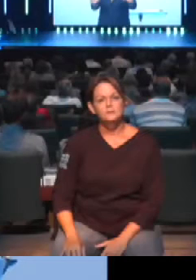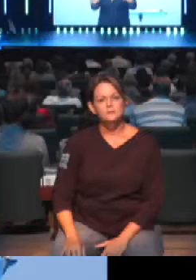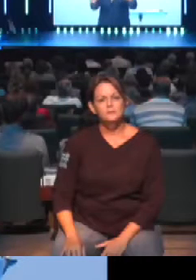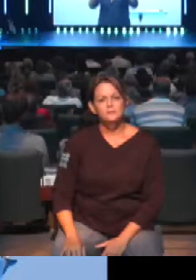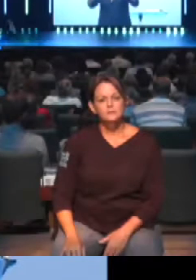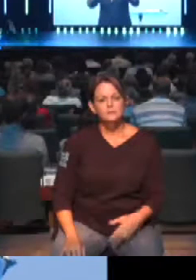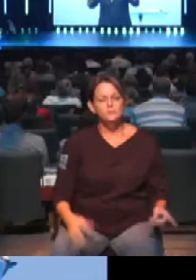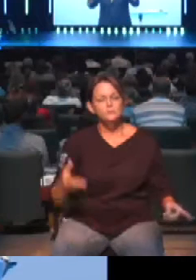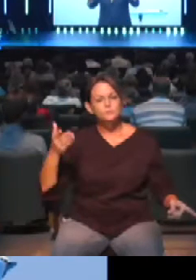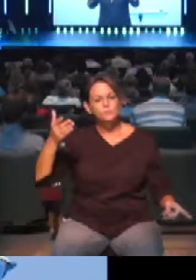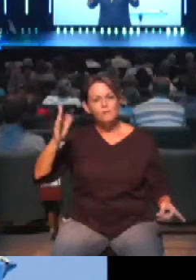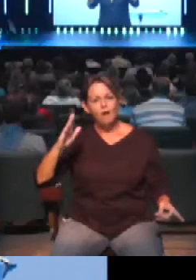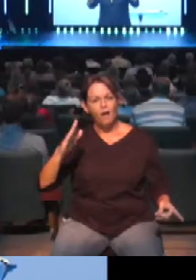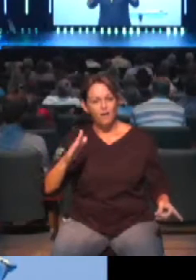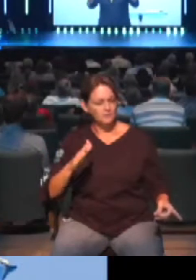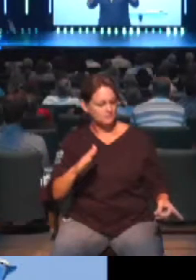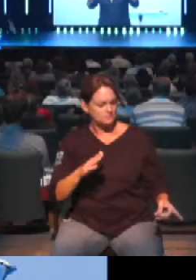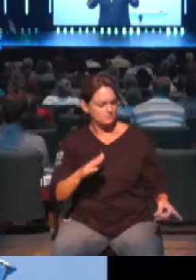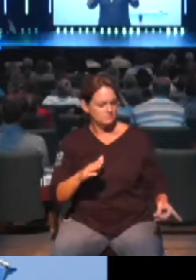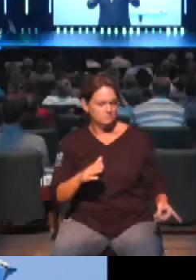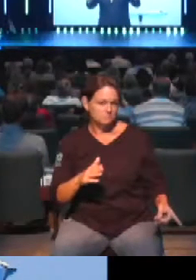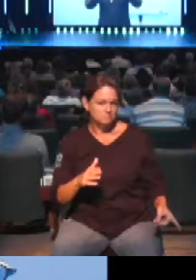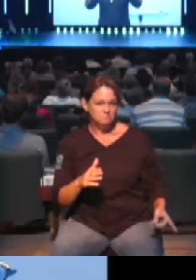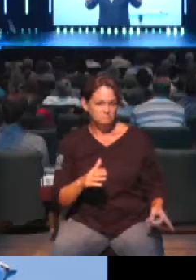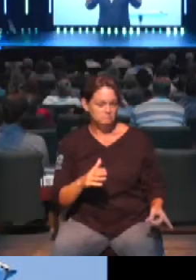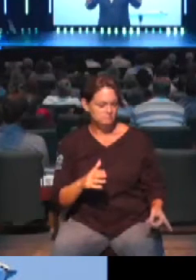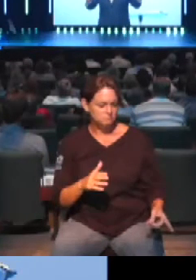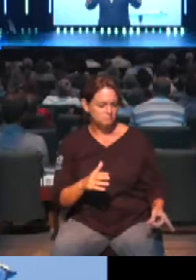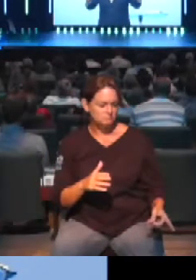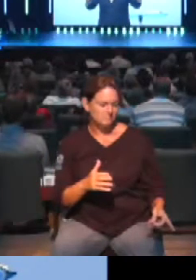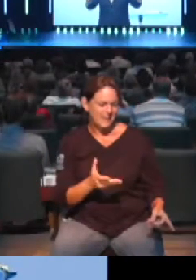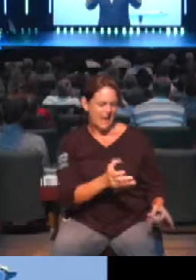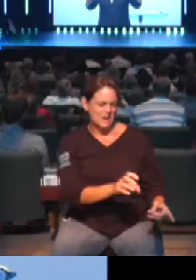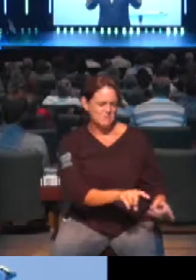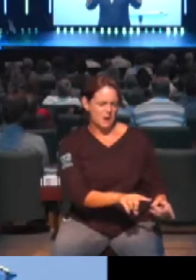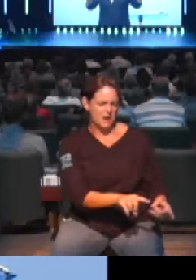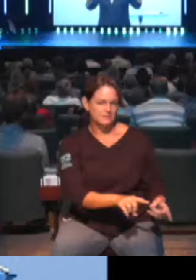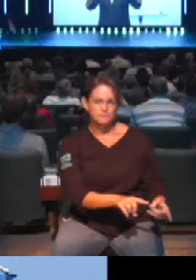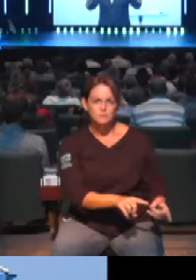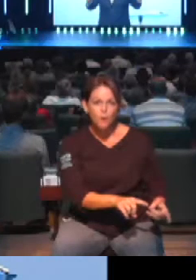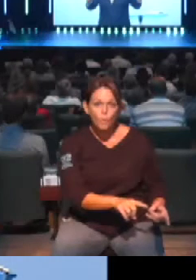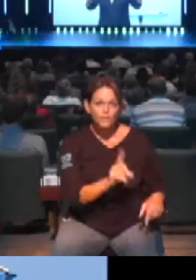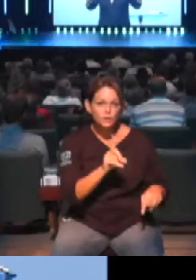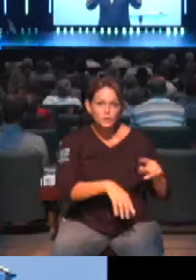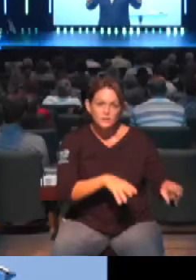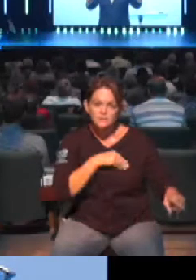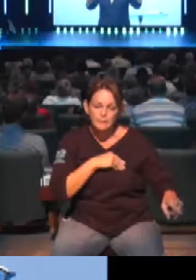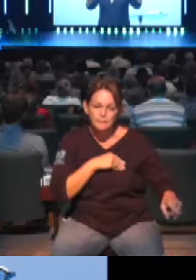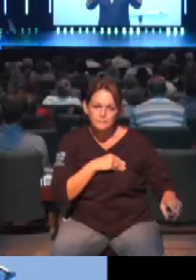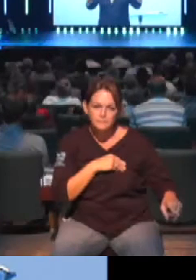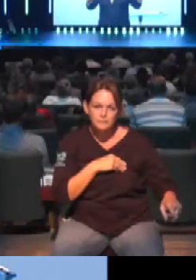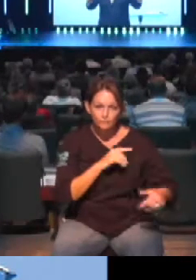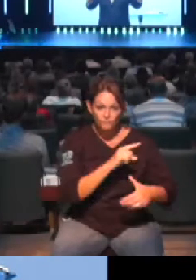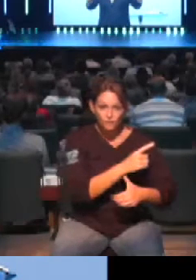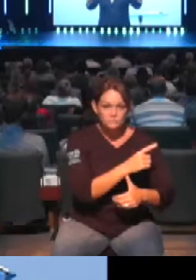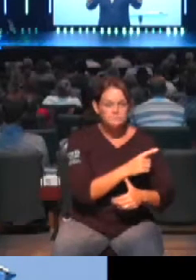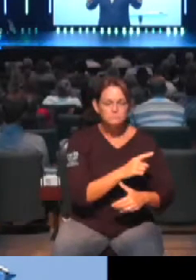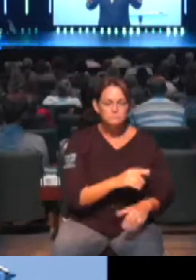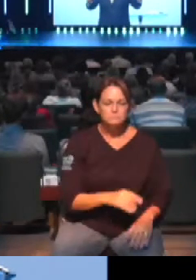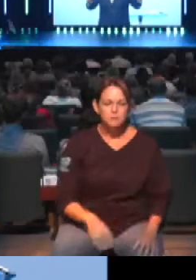Cain's offering. Listen to me. He couldn't accept Cain's offering because it wasn't a first